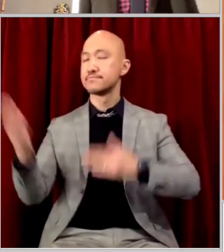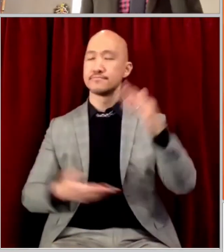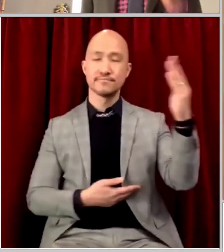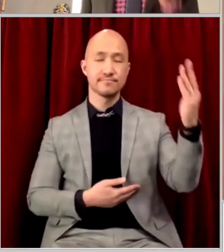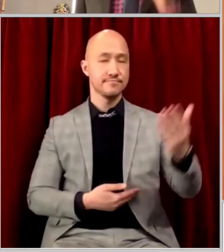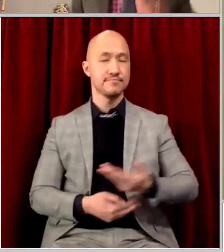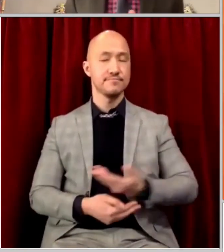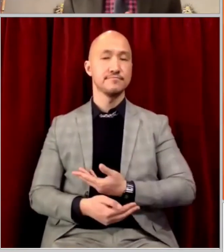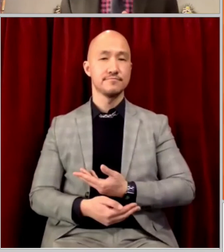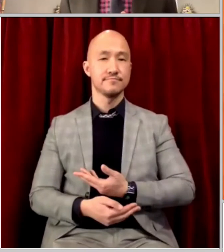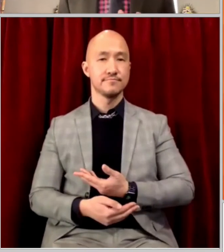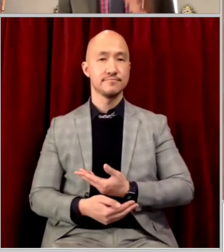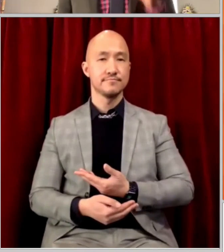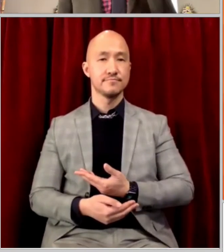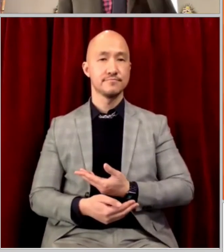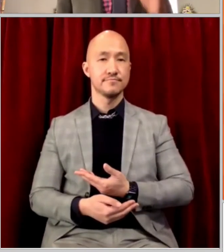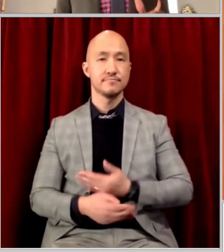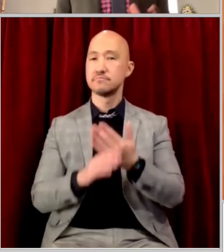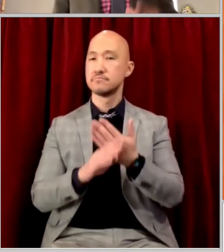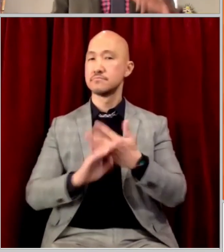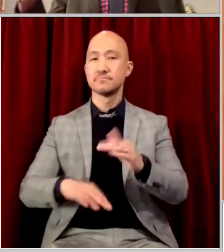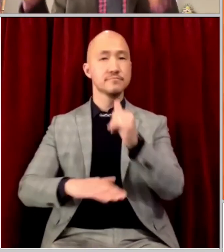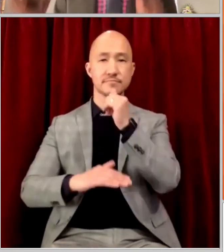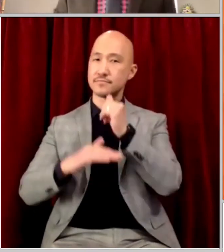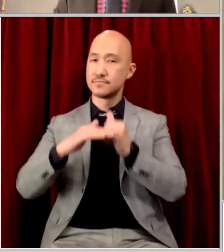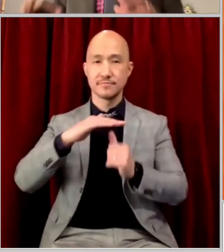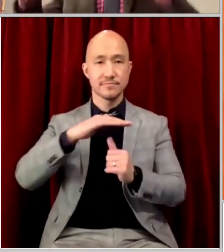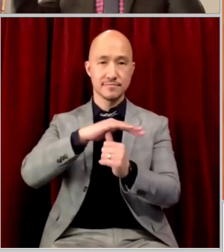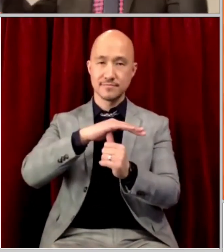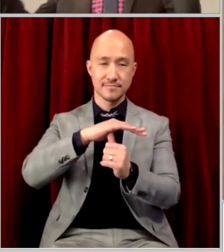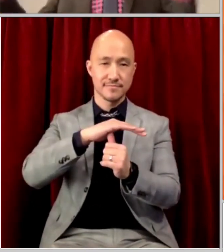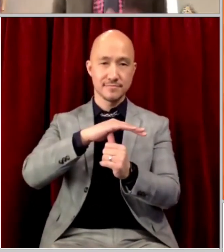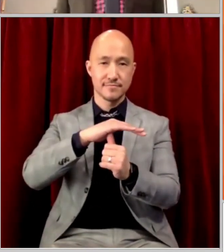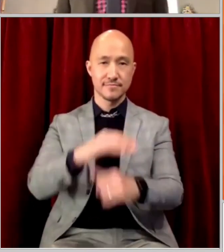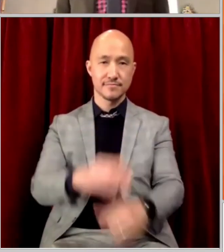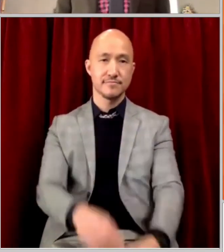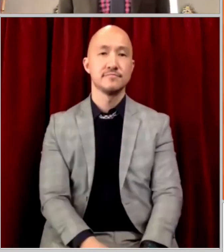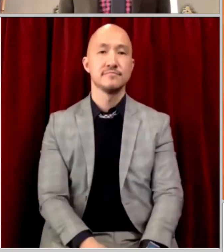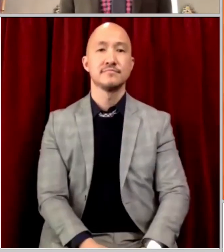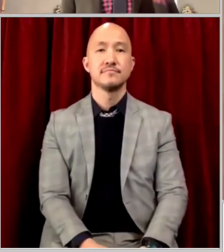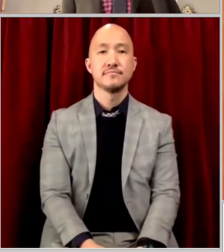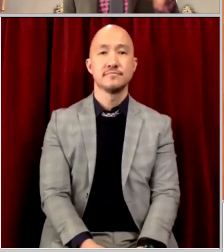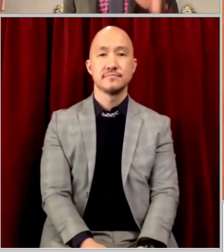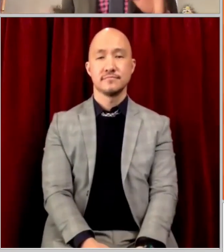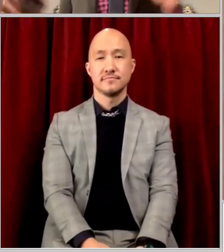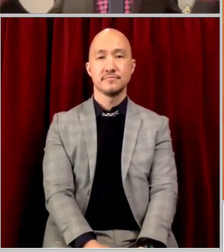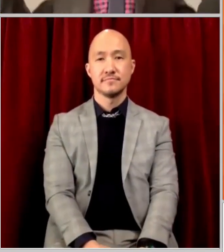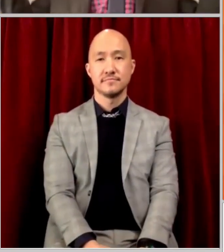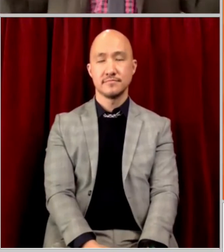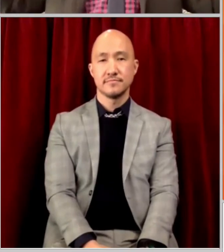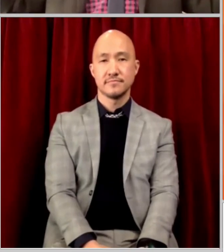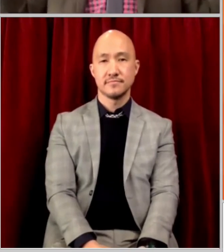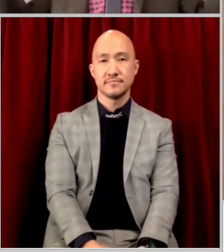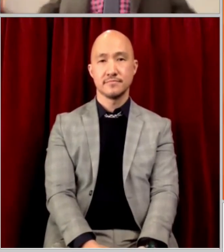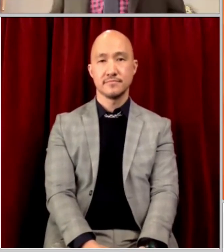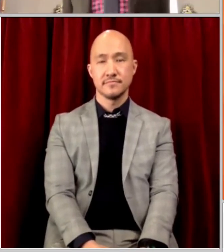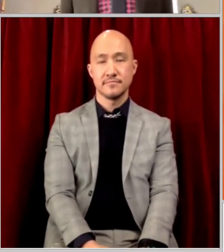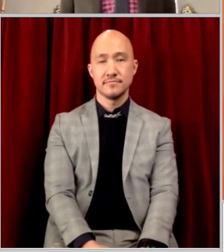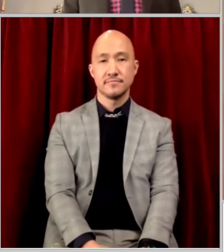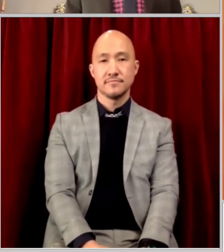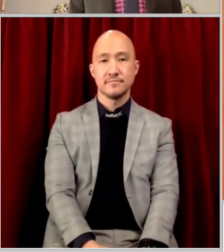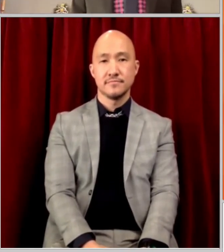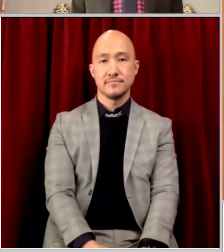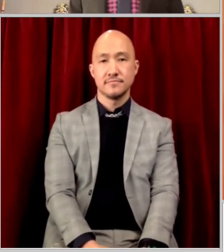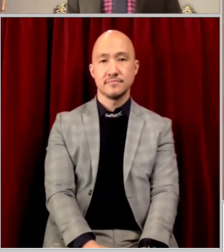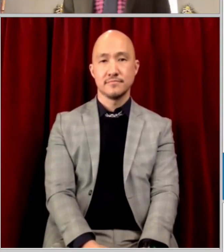don't allow your light to be extinguished by anything in this life, but allow your light to shine the way